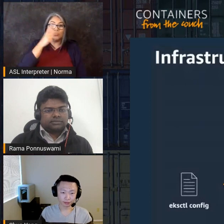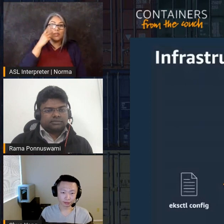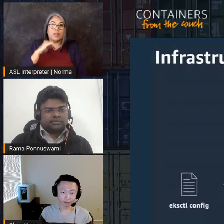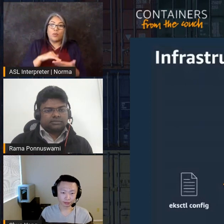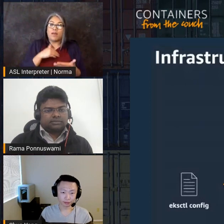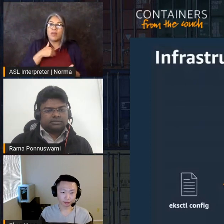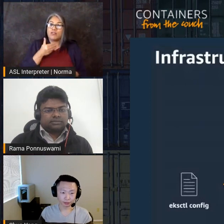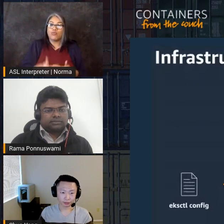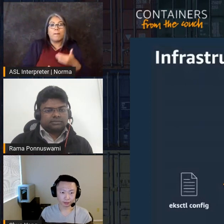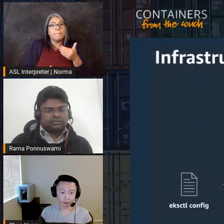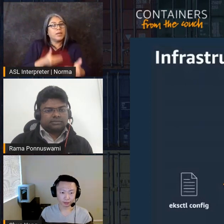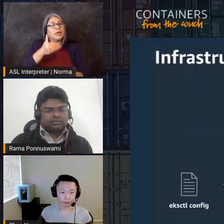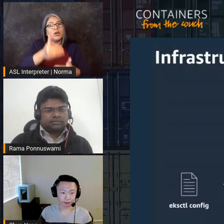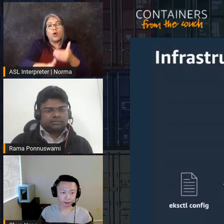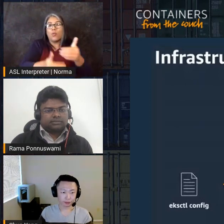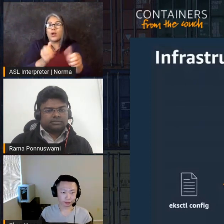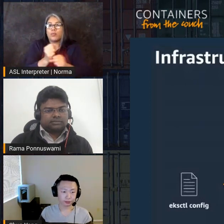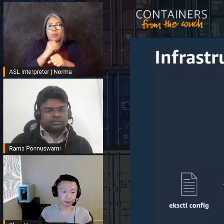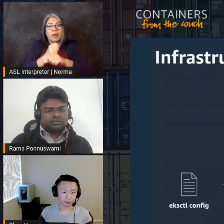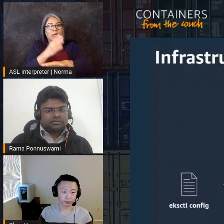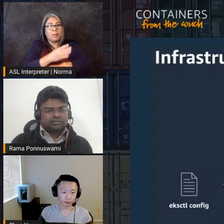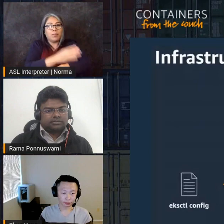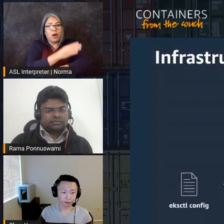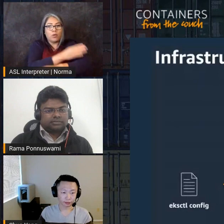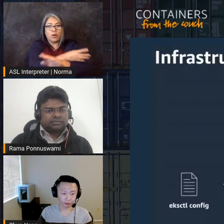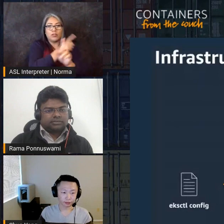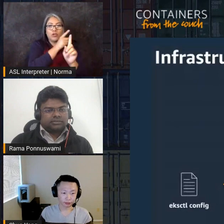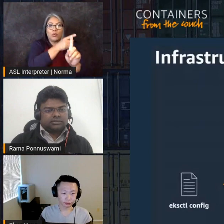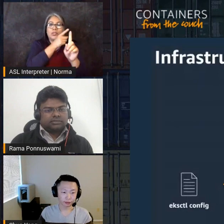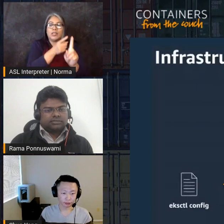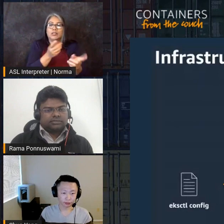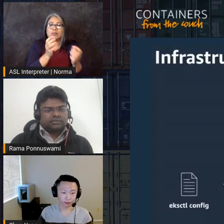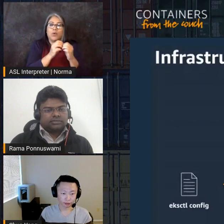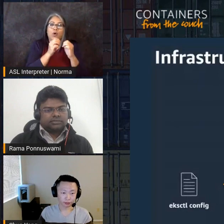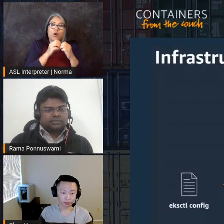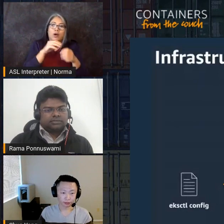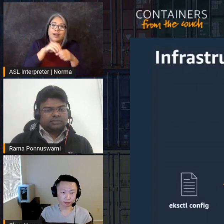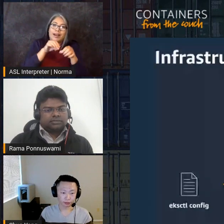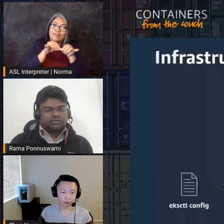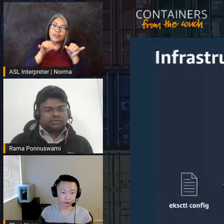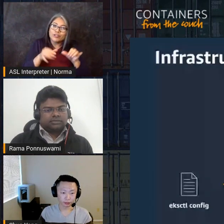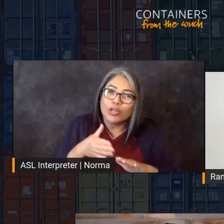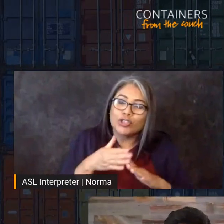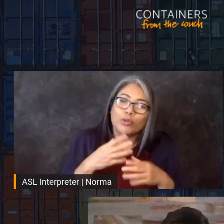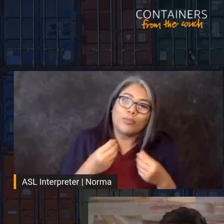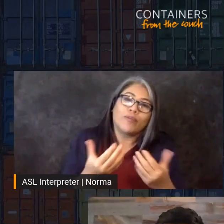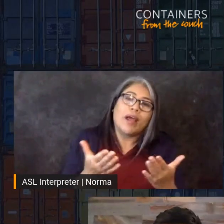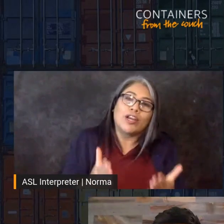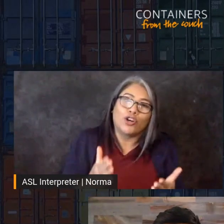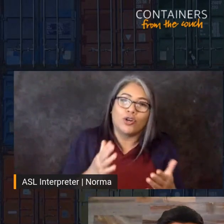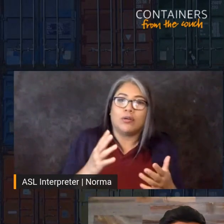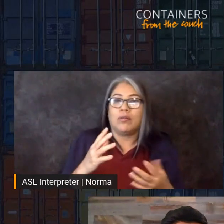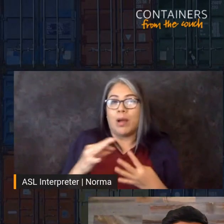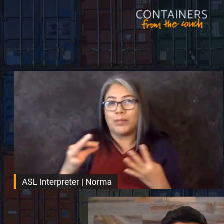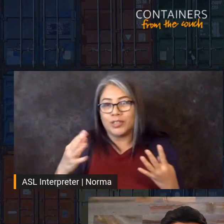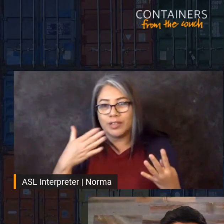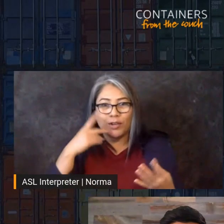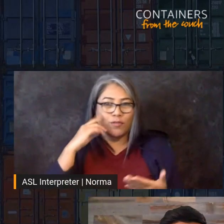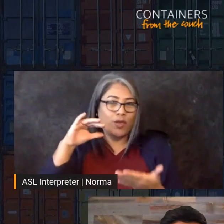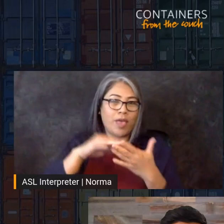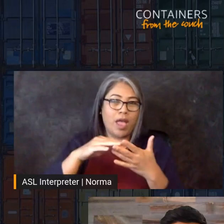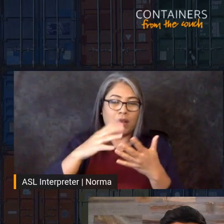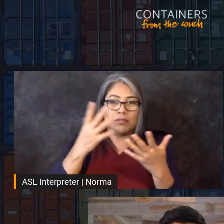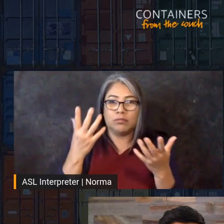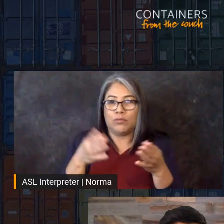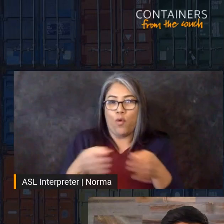we're making progress towards these additional kind of infrastructure provider options. Thank you for that overview, Vipin.